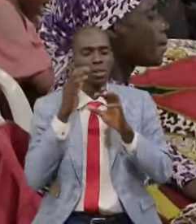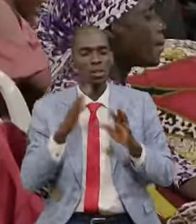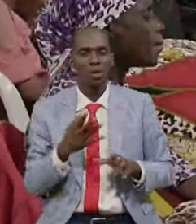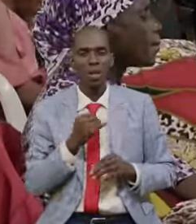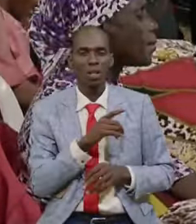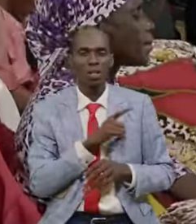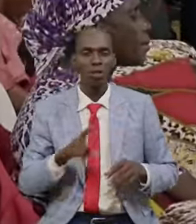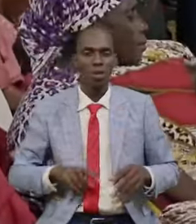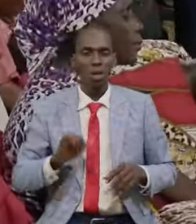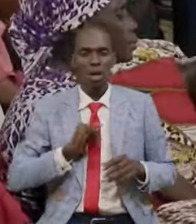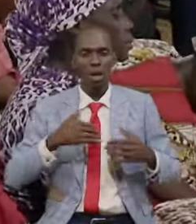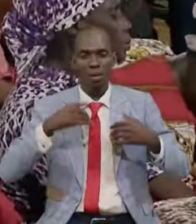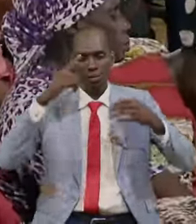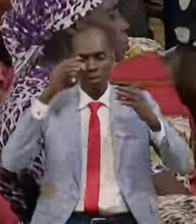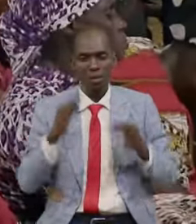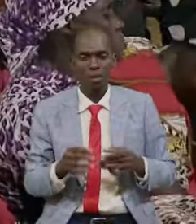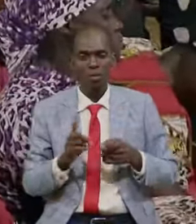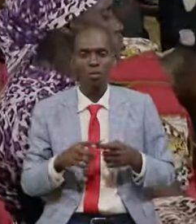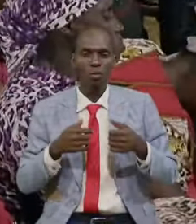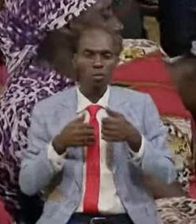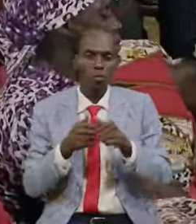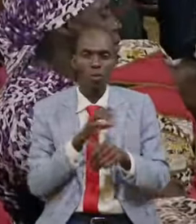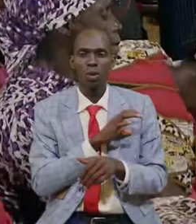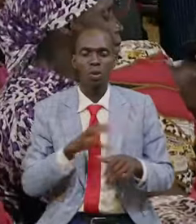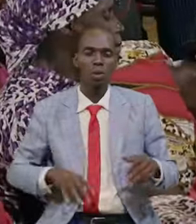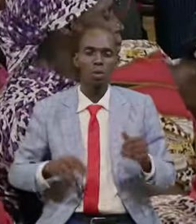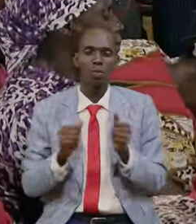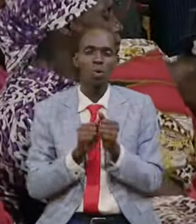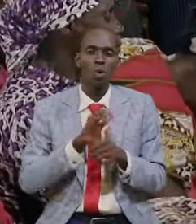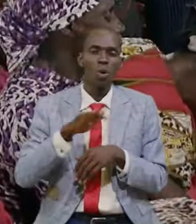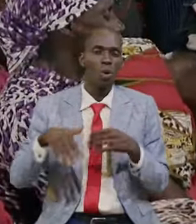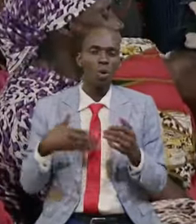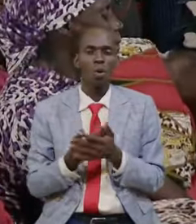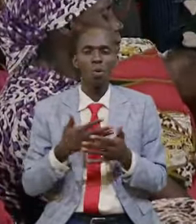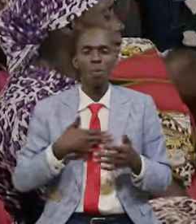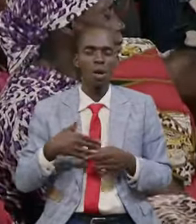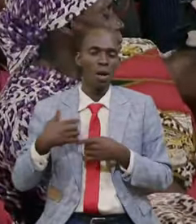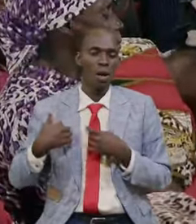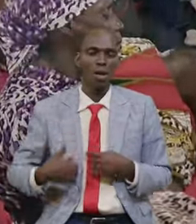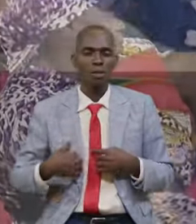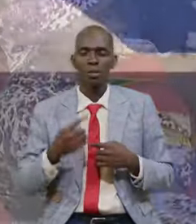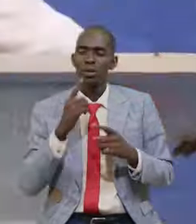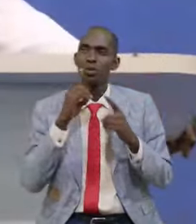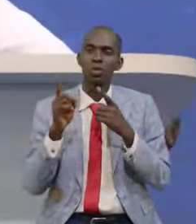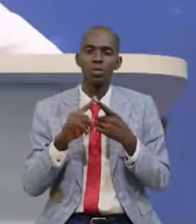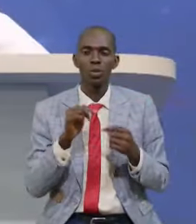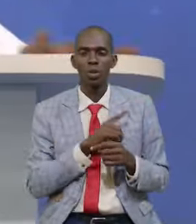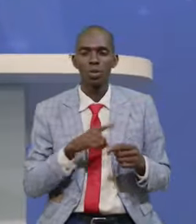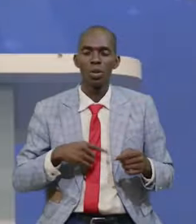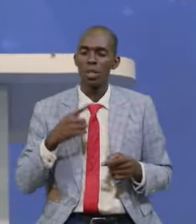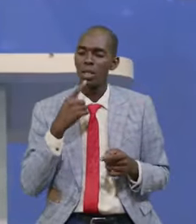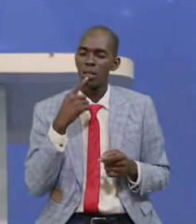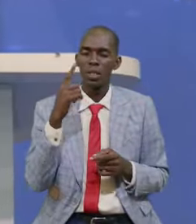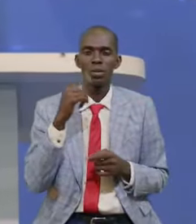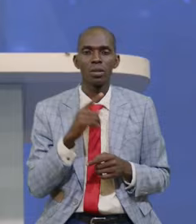decided to follow Christ wholeheartedly, not turning back, not turning back. Tell the Lord that. Tell the Lord, tell the Lord.